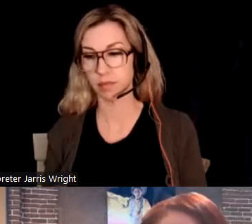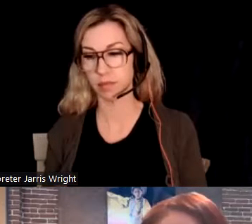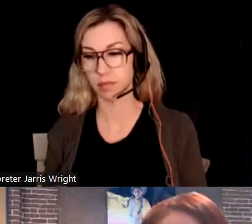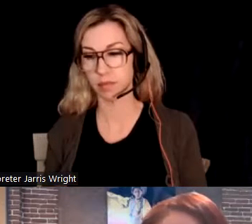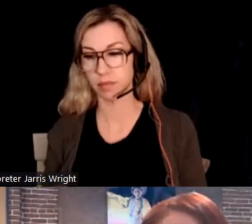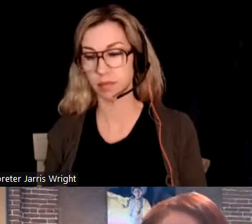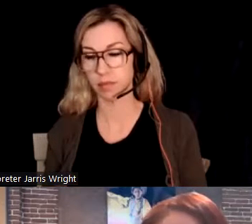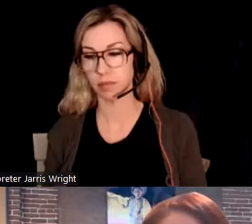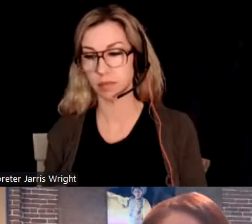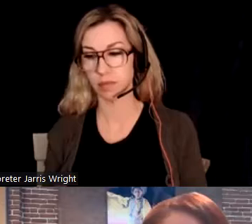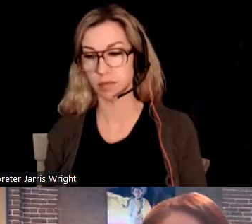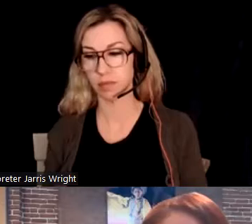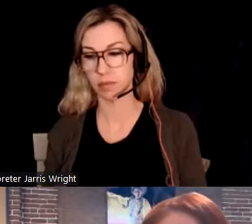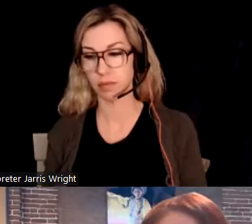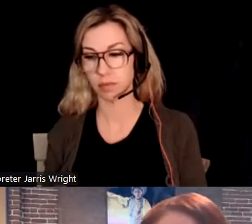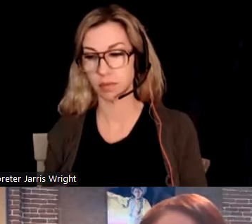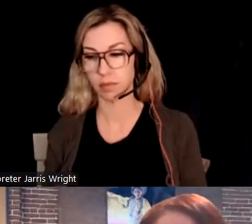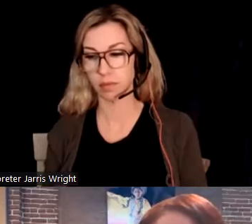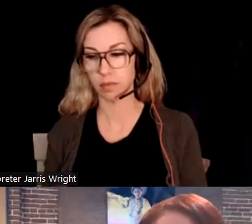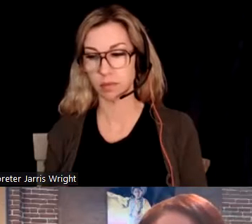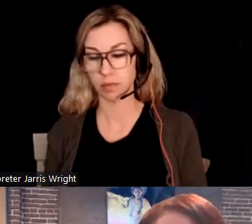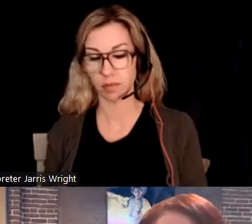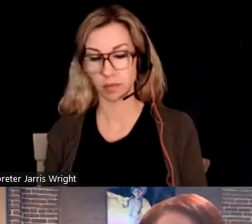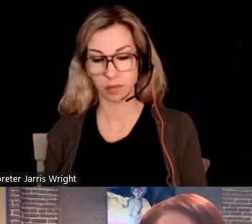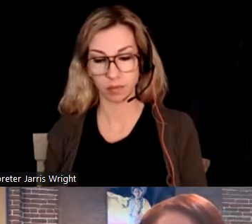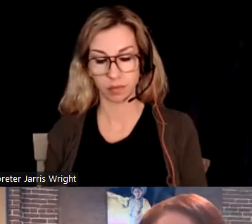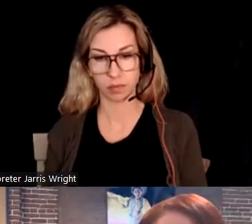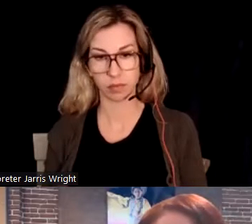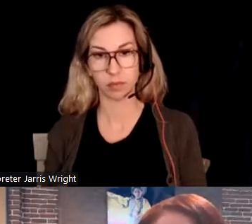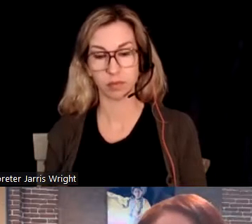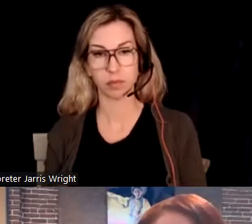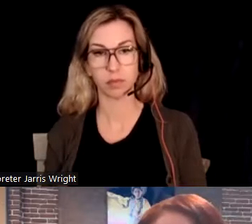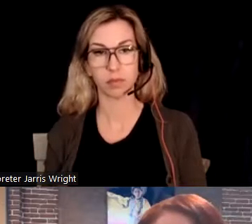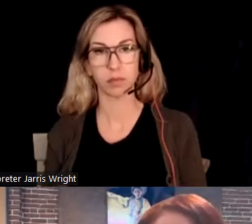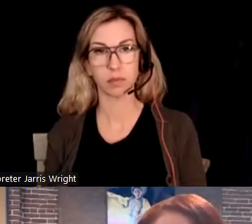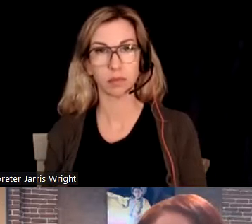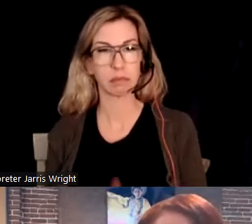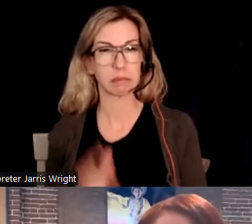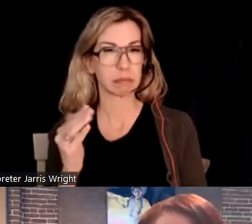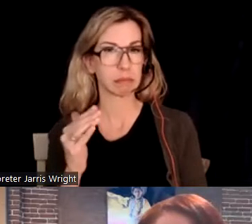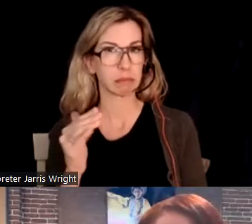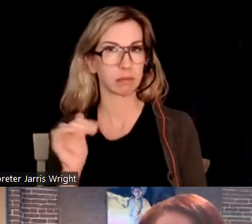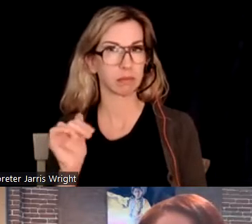But it doesn't look like they're able to access, maybe.